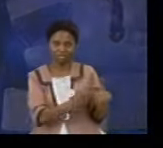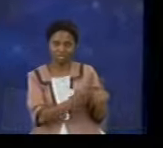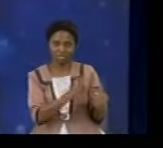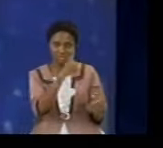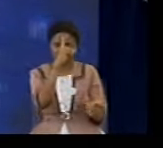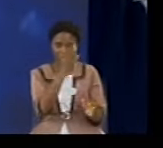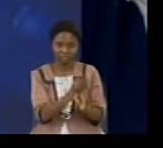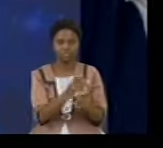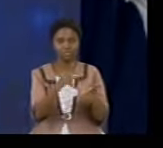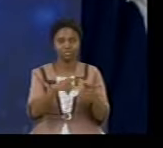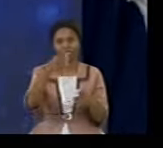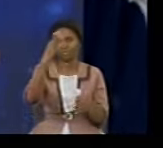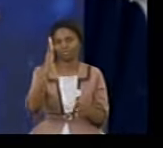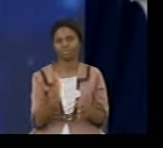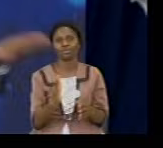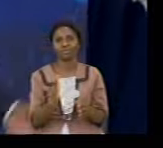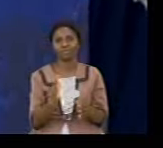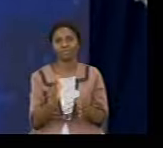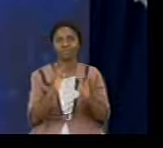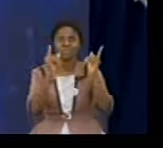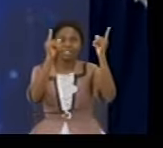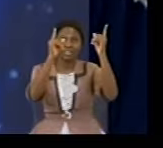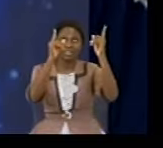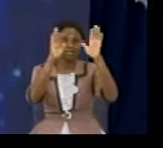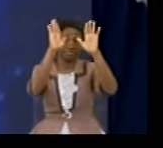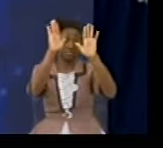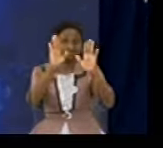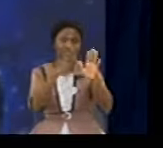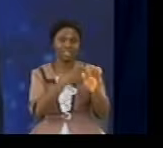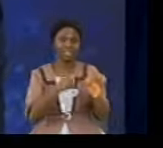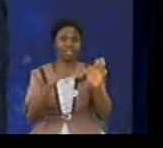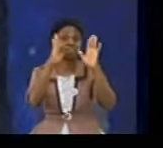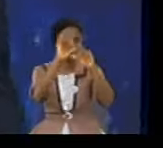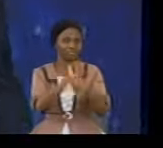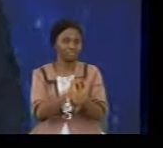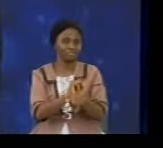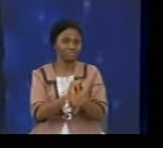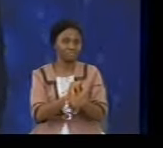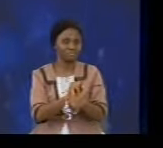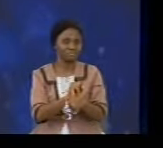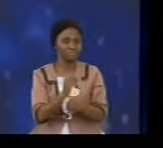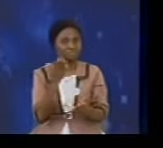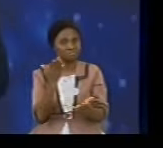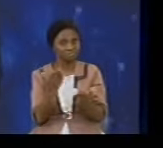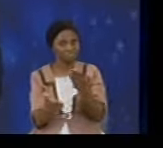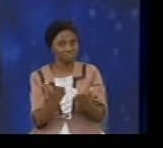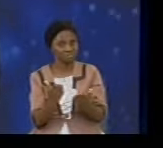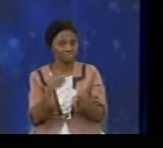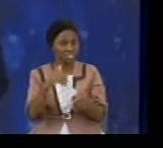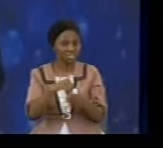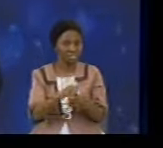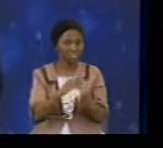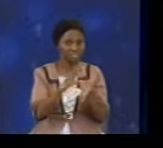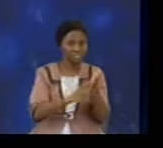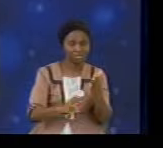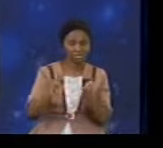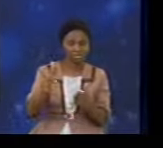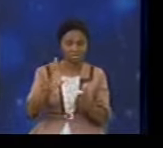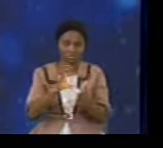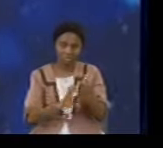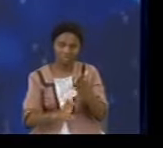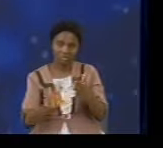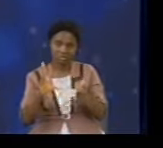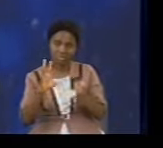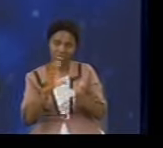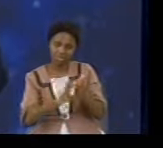Lord. Signs and wonders. Whether it's in chapter 2, or in chapter 3, or chapter 4,